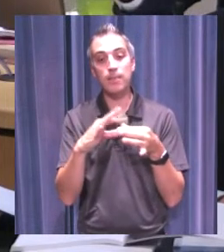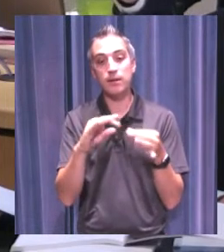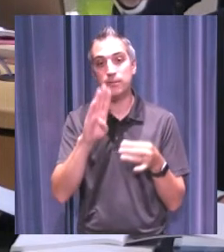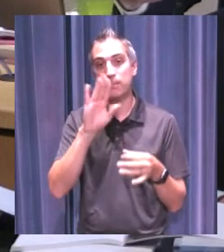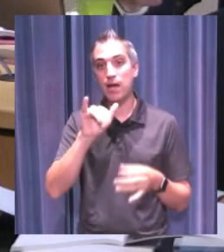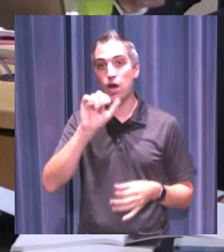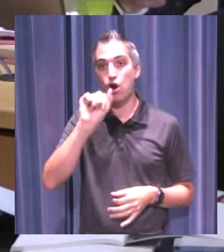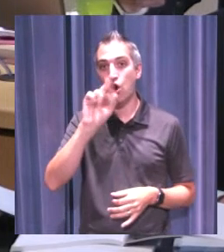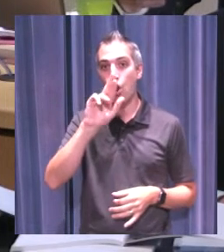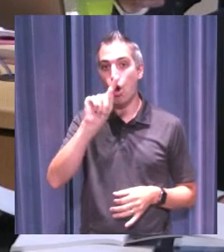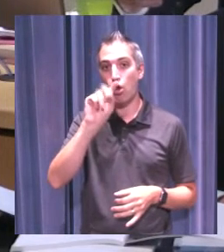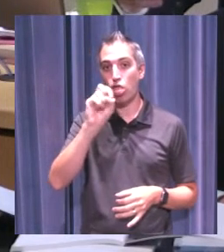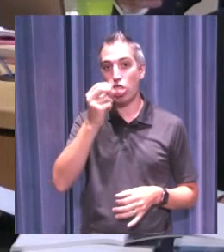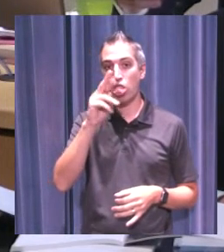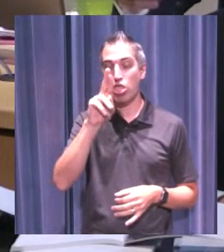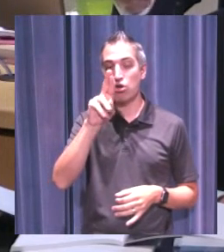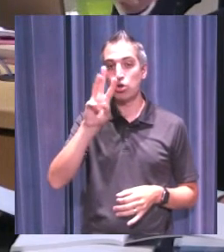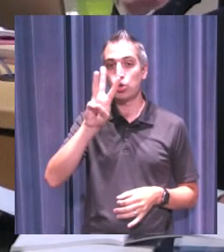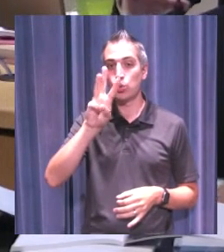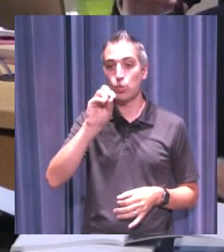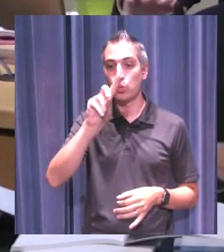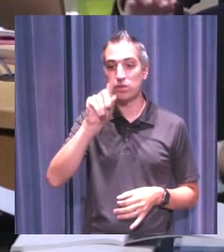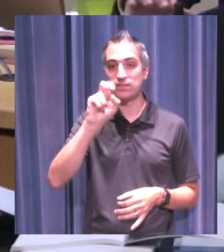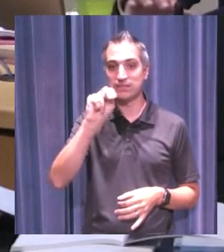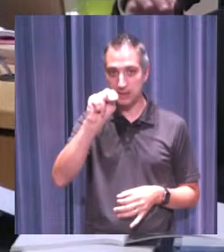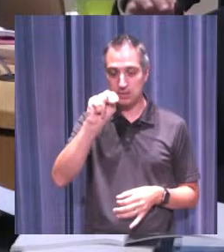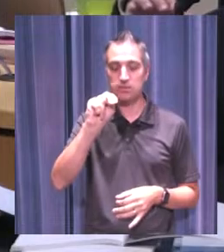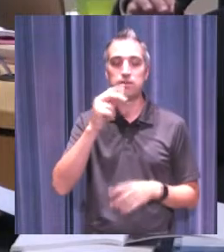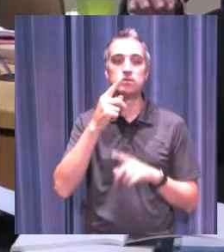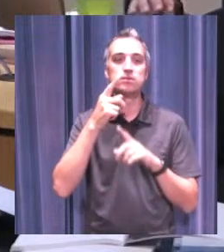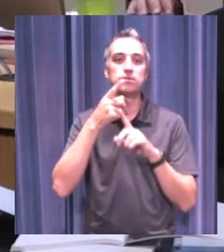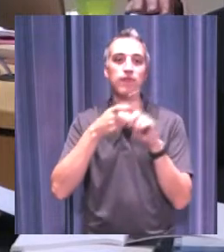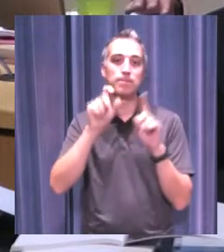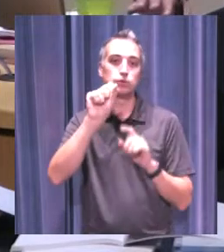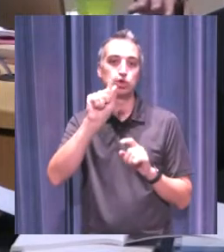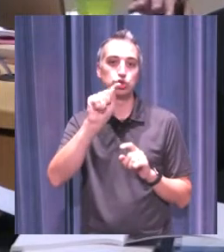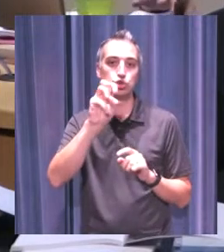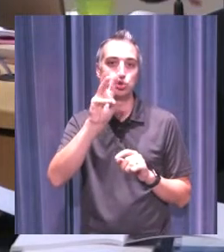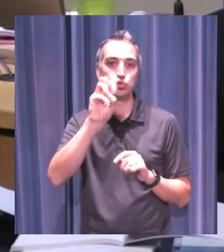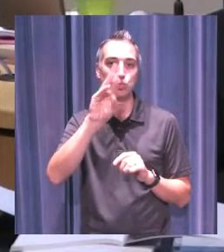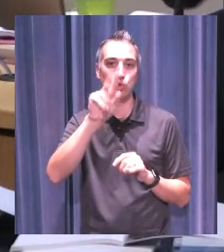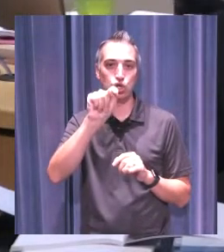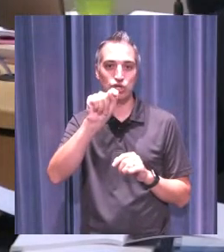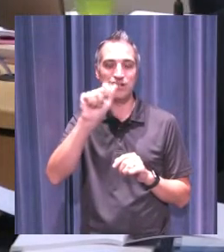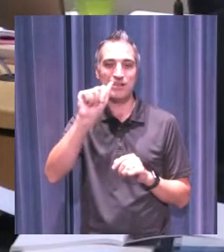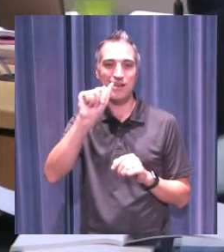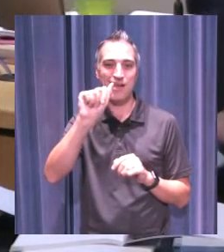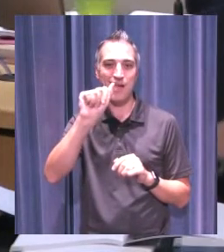Arthur Woodson of Stewart Avenue on the topic of the agenda.